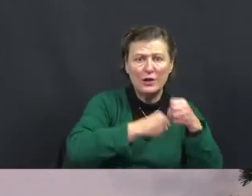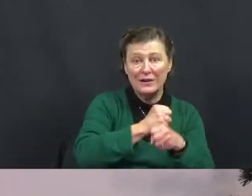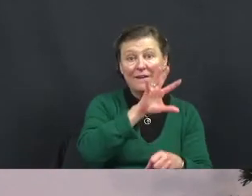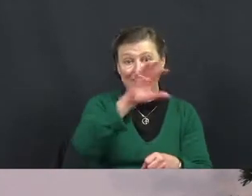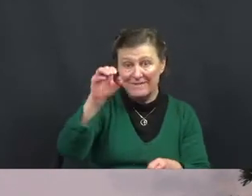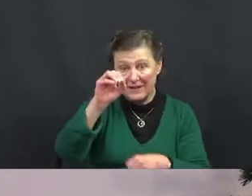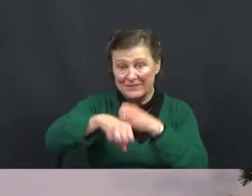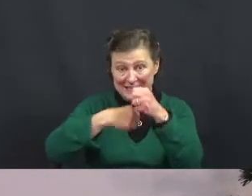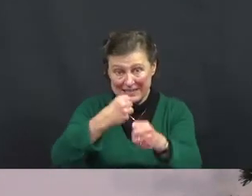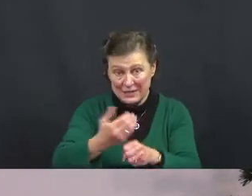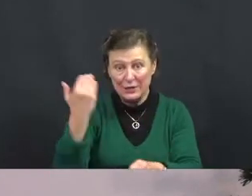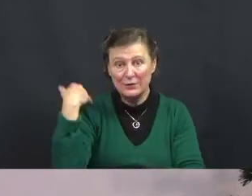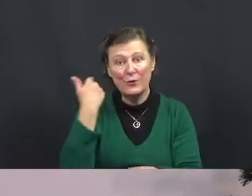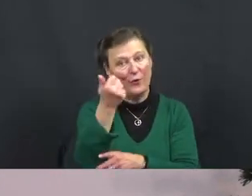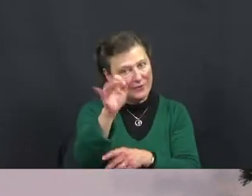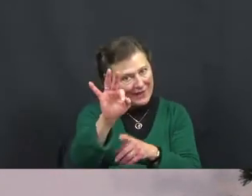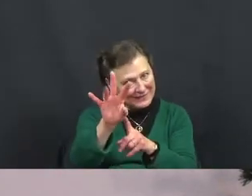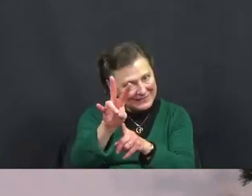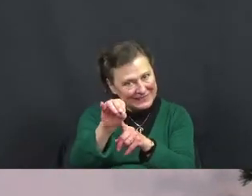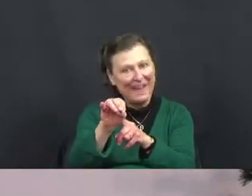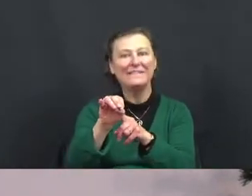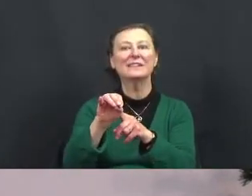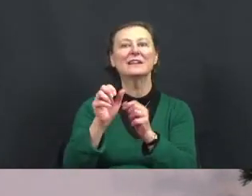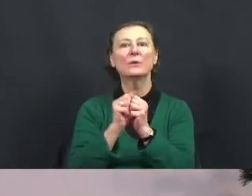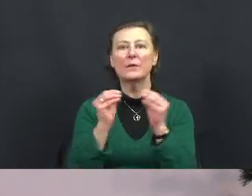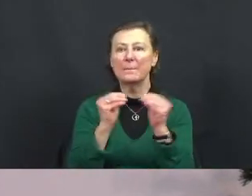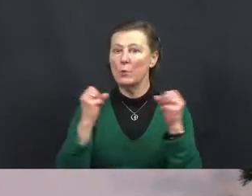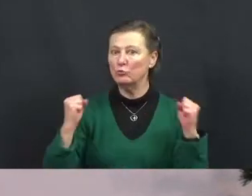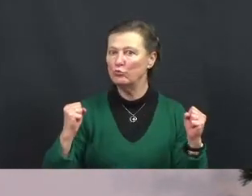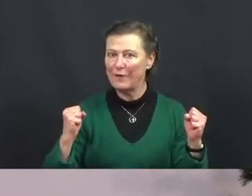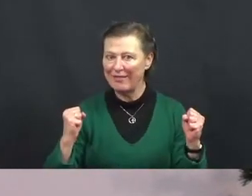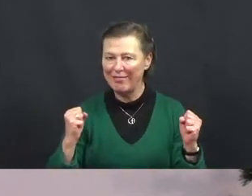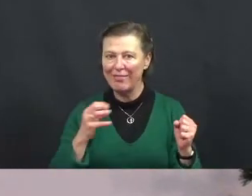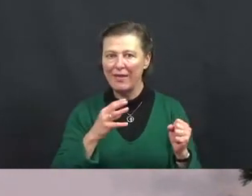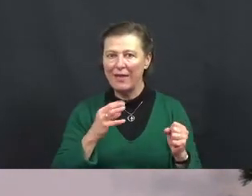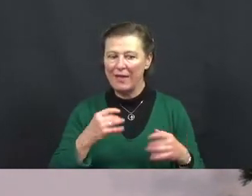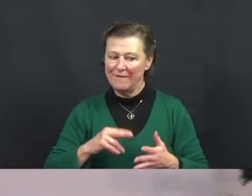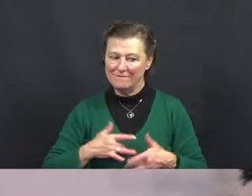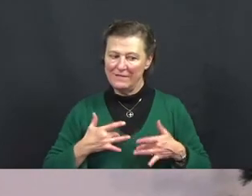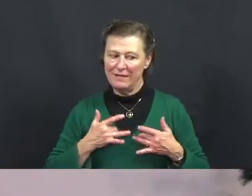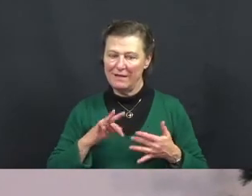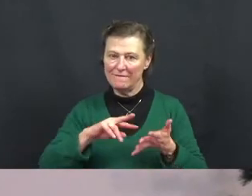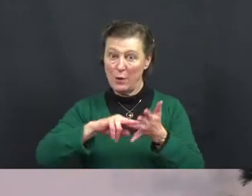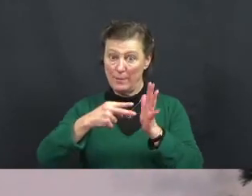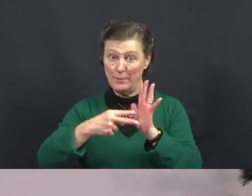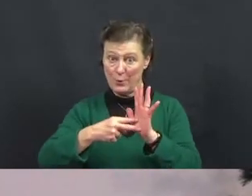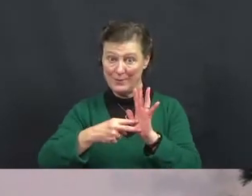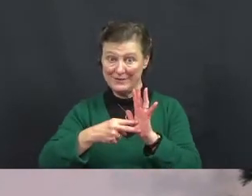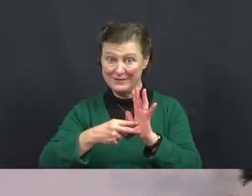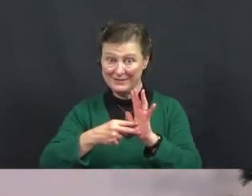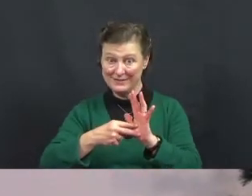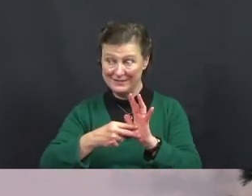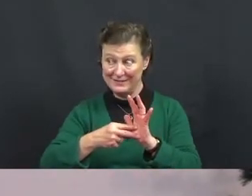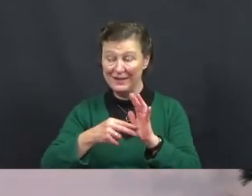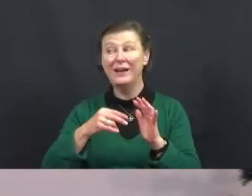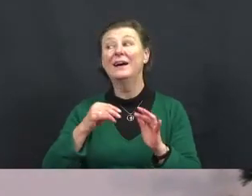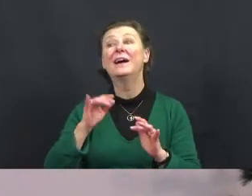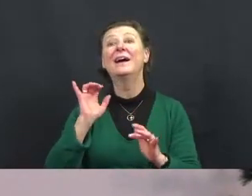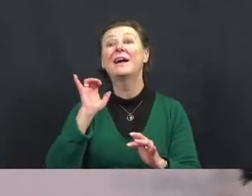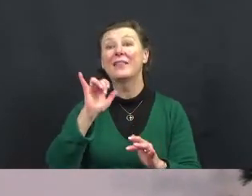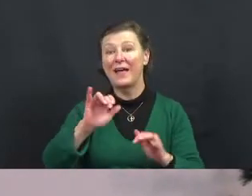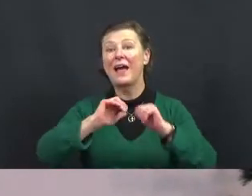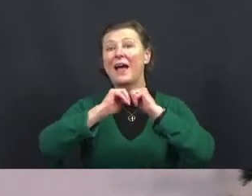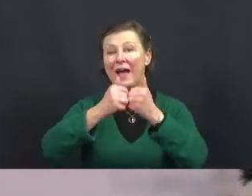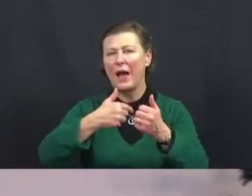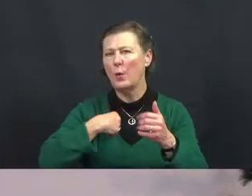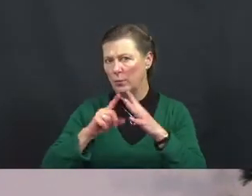year 1970, with more strength and sense of purpose. And I hope that's how we're going to exit